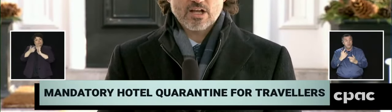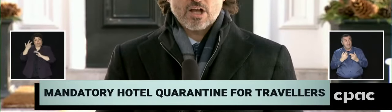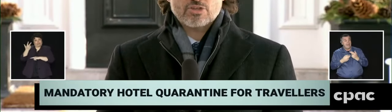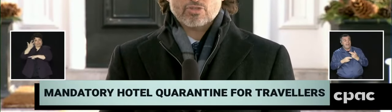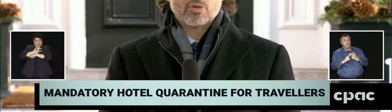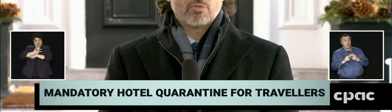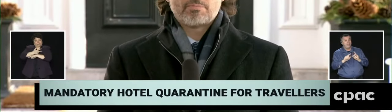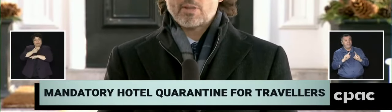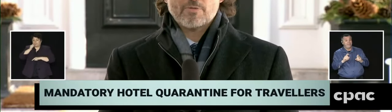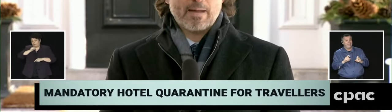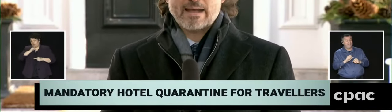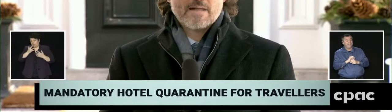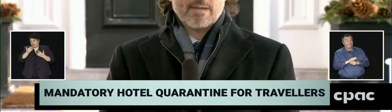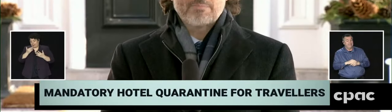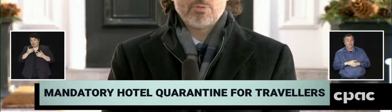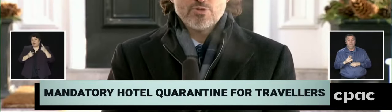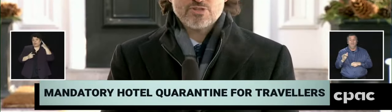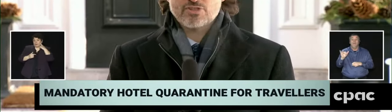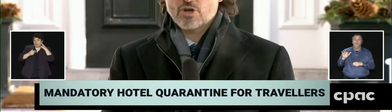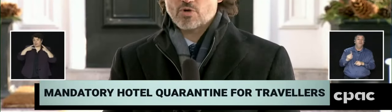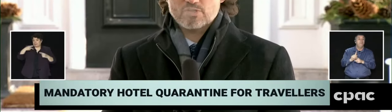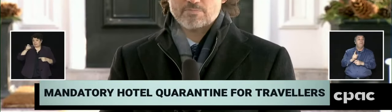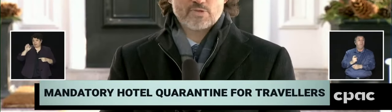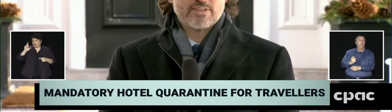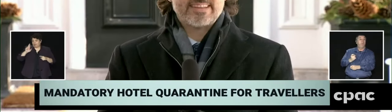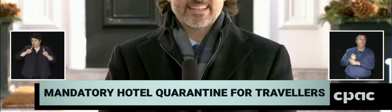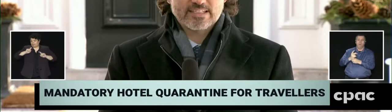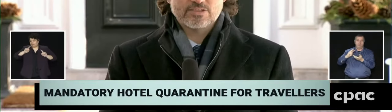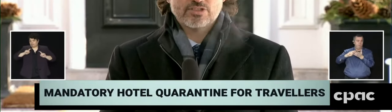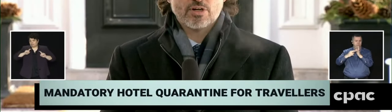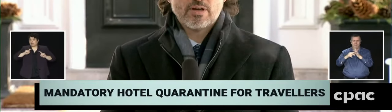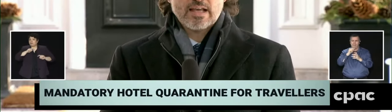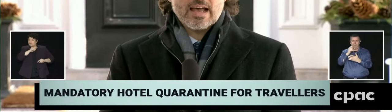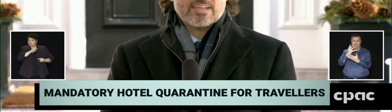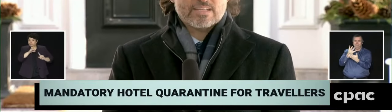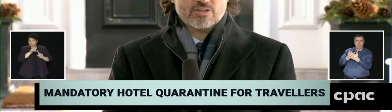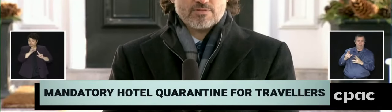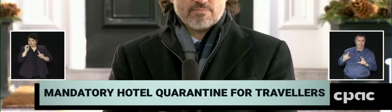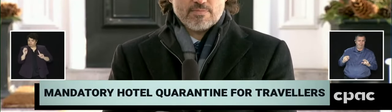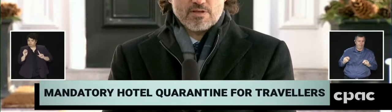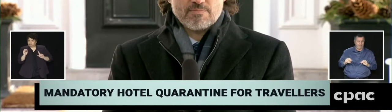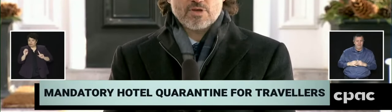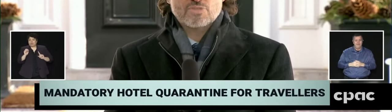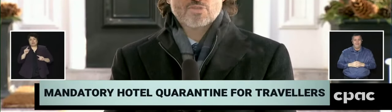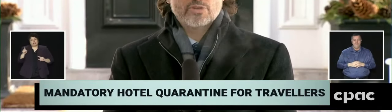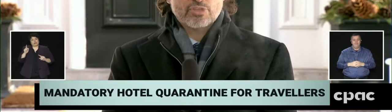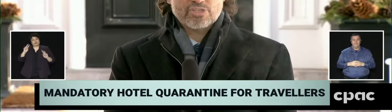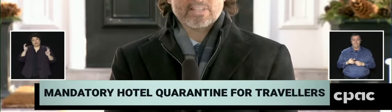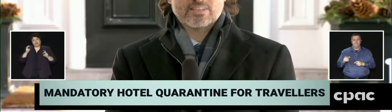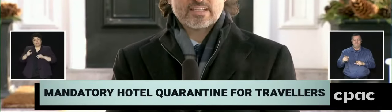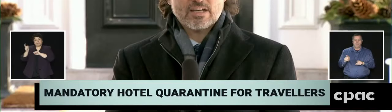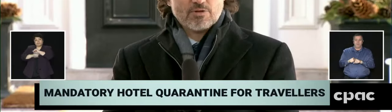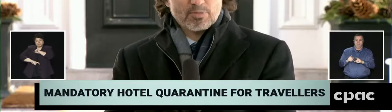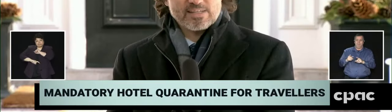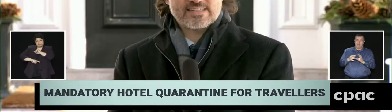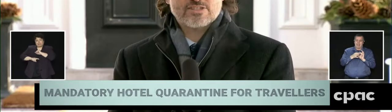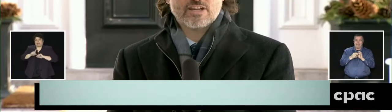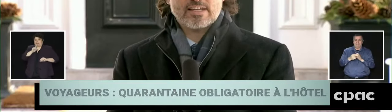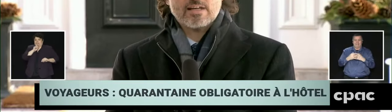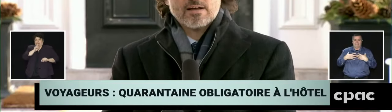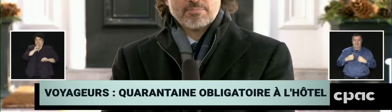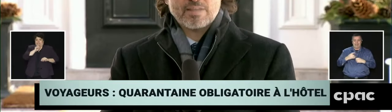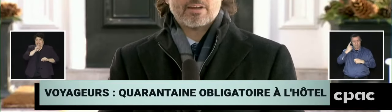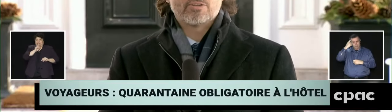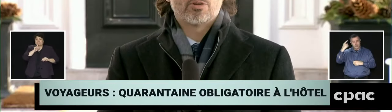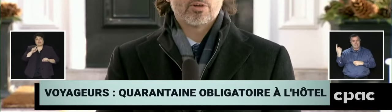test, sont pas là par punition, c'est pas une détention, c'est une mesure de santé pour les